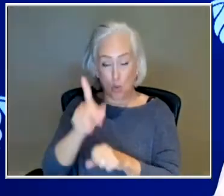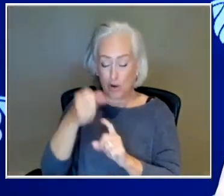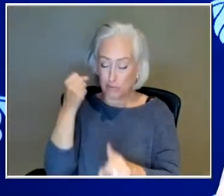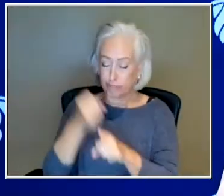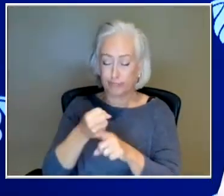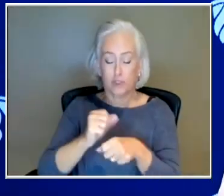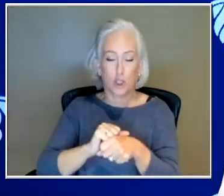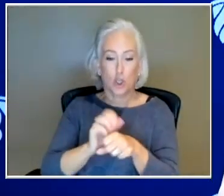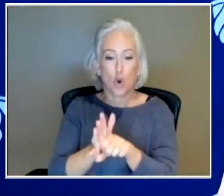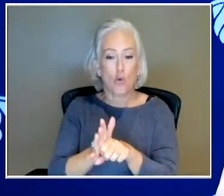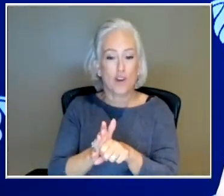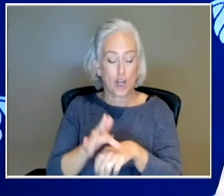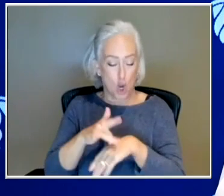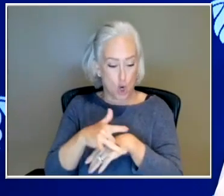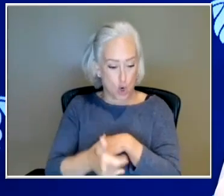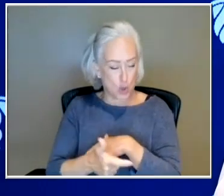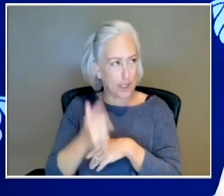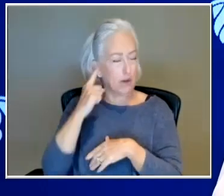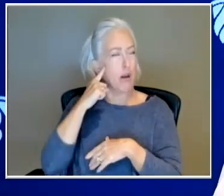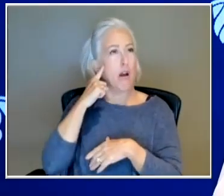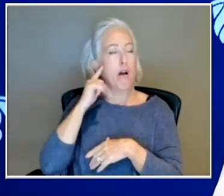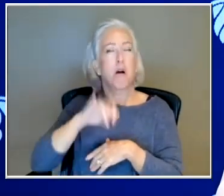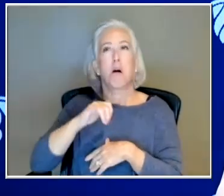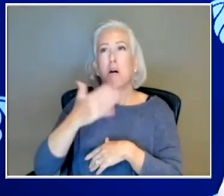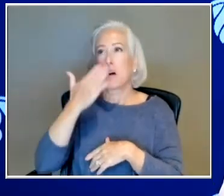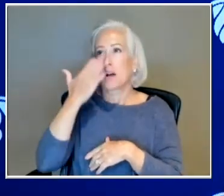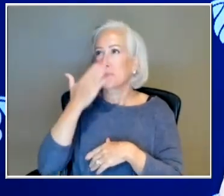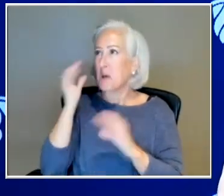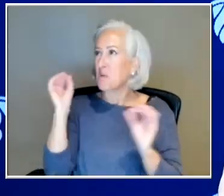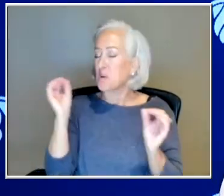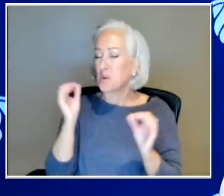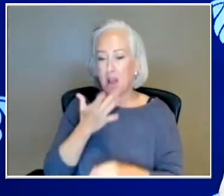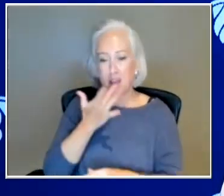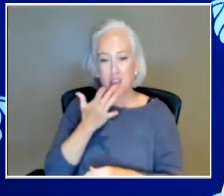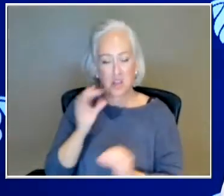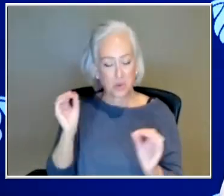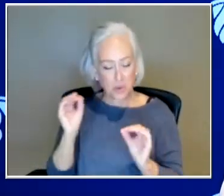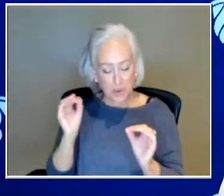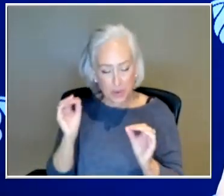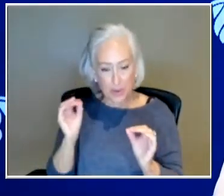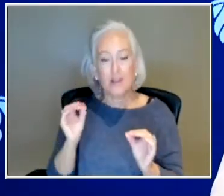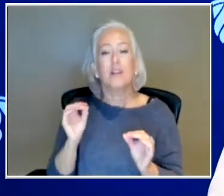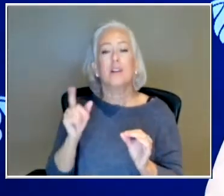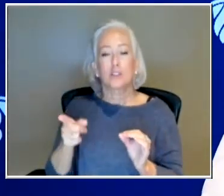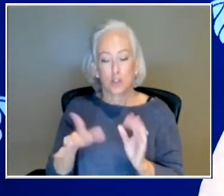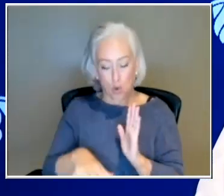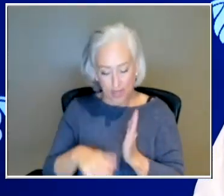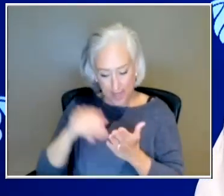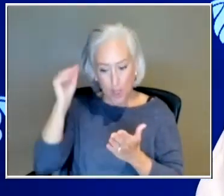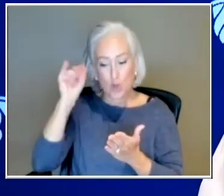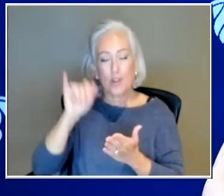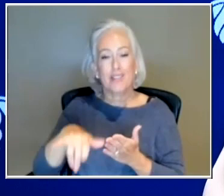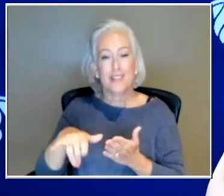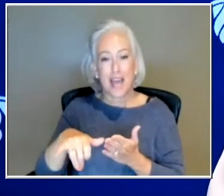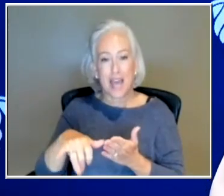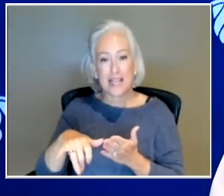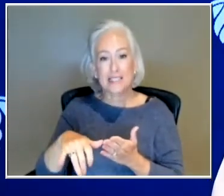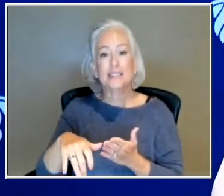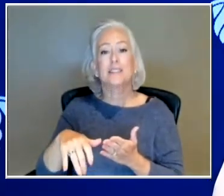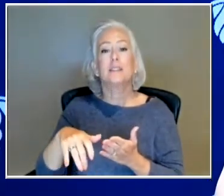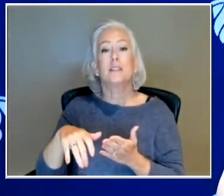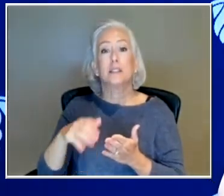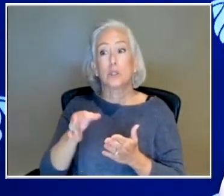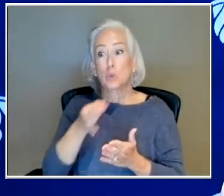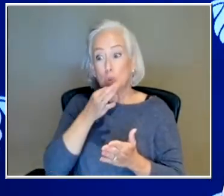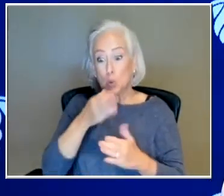loss of smell and taste. So what they found was that fairly soon after starting to